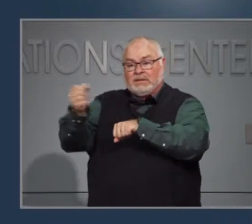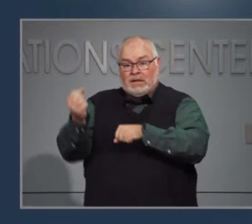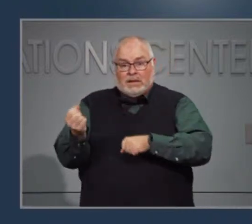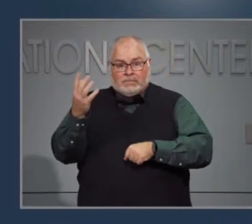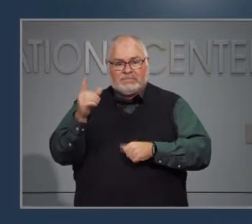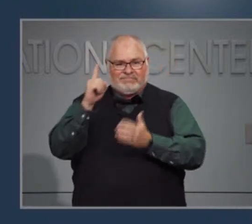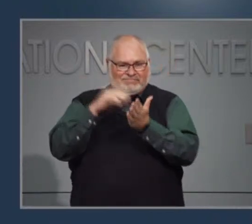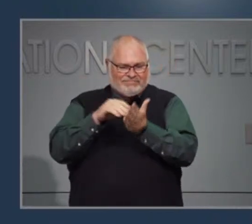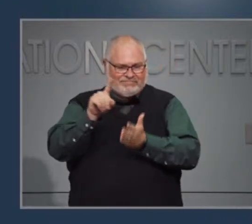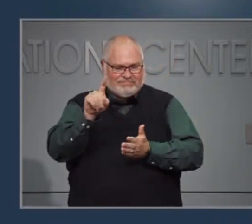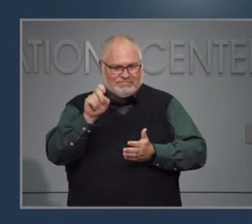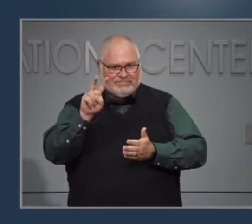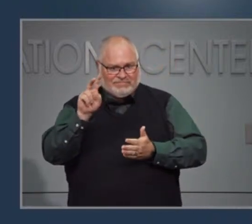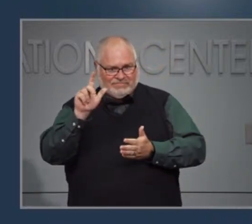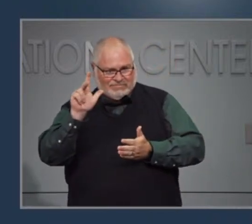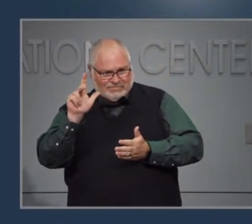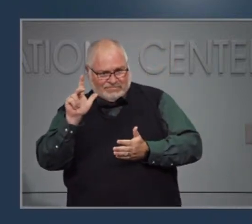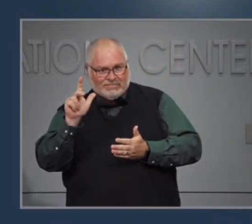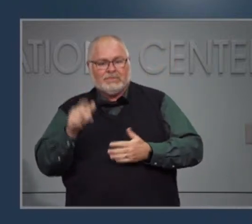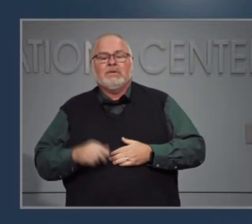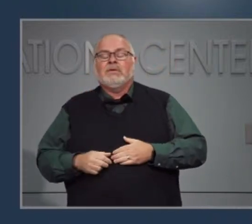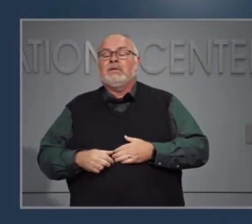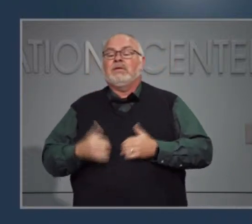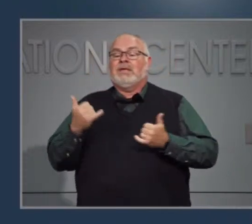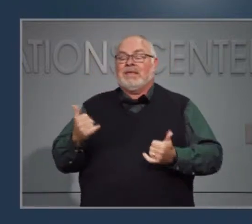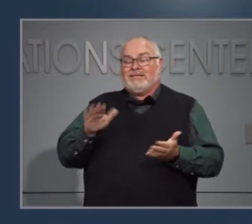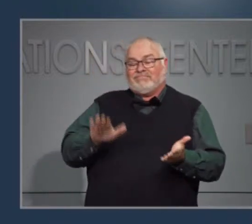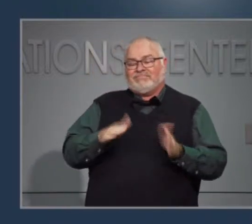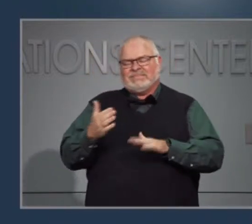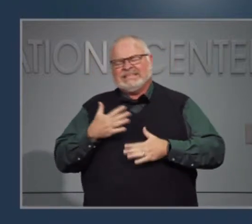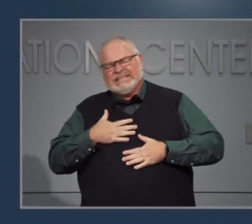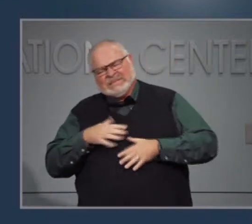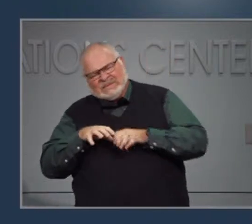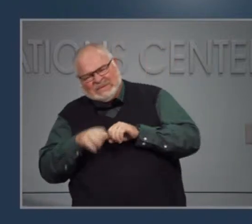1,123 people are currently hospitalized, and sadly, there have been